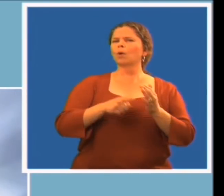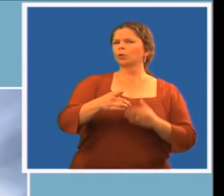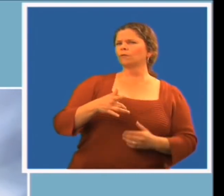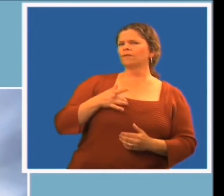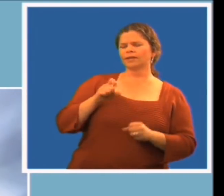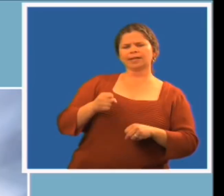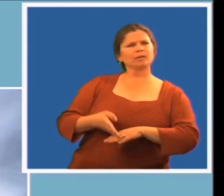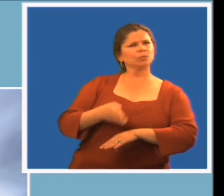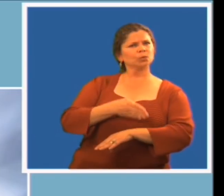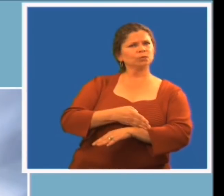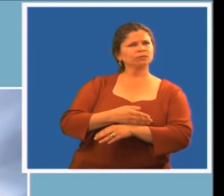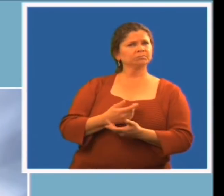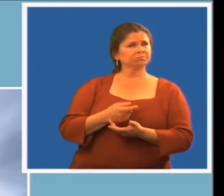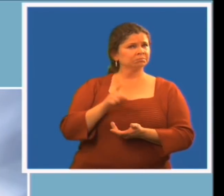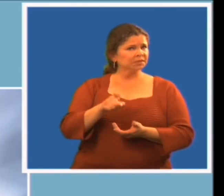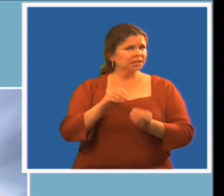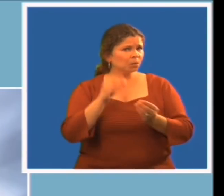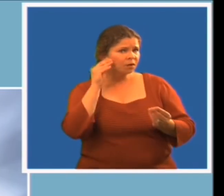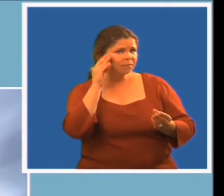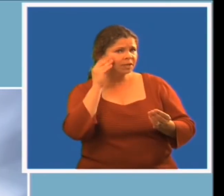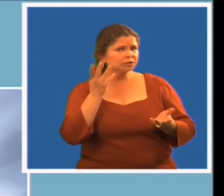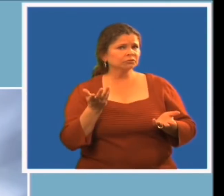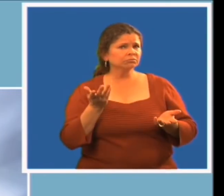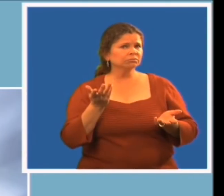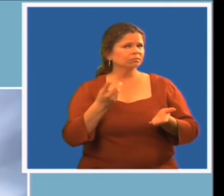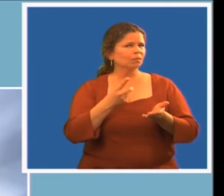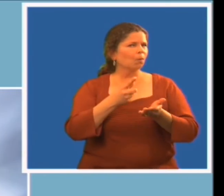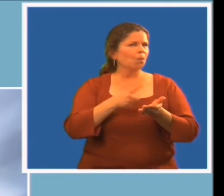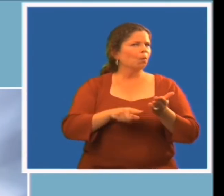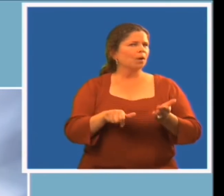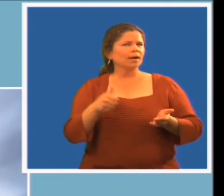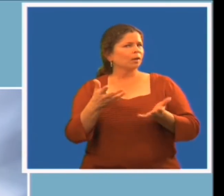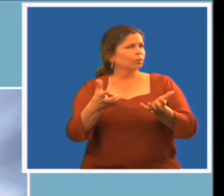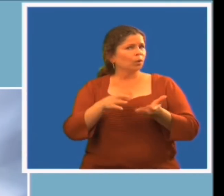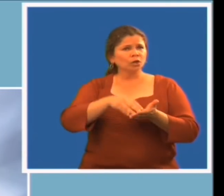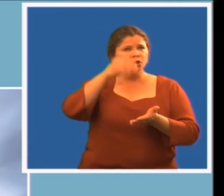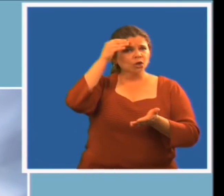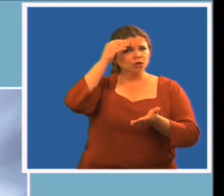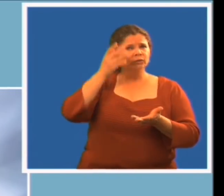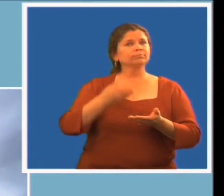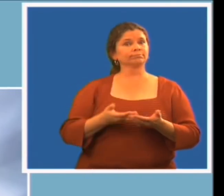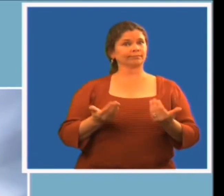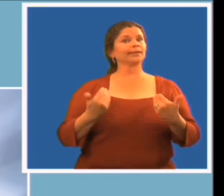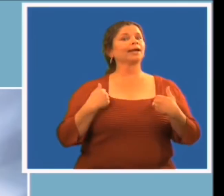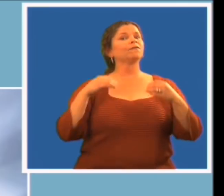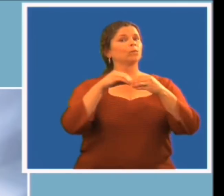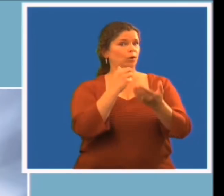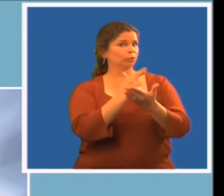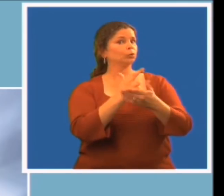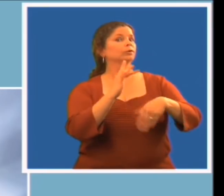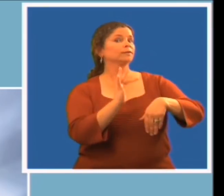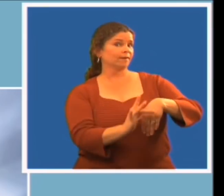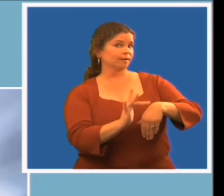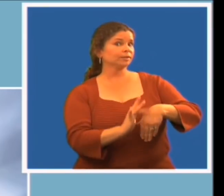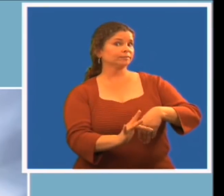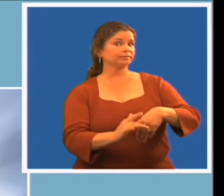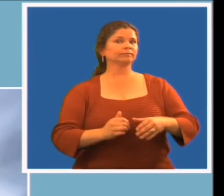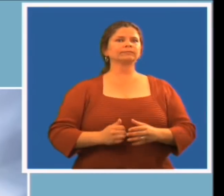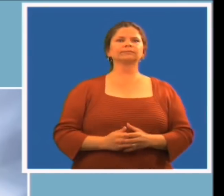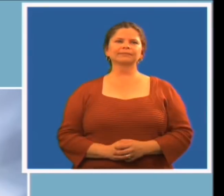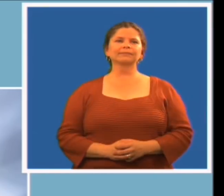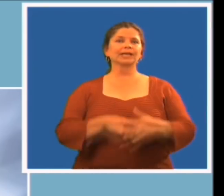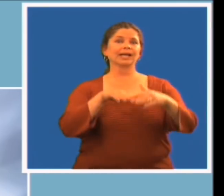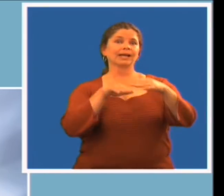what you've learned in this session? Do you need more information? What else would you like to learn? More resources are